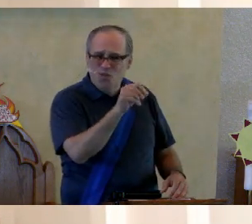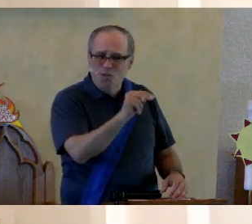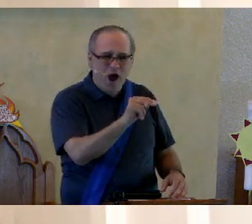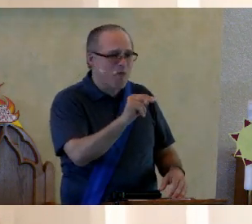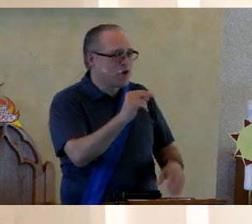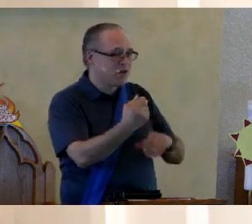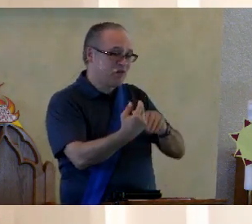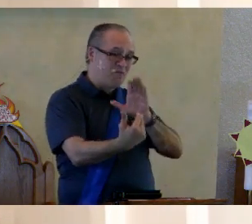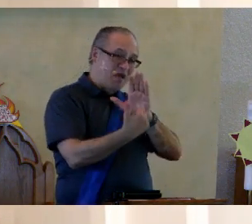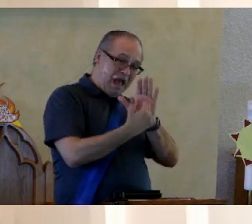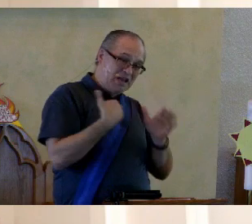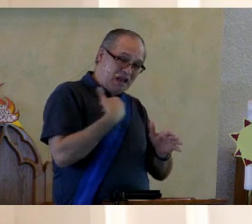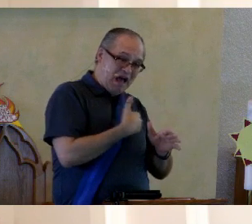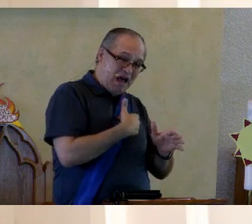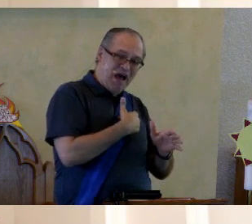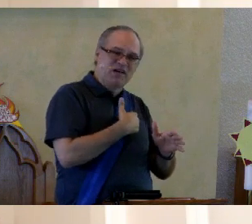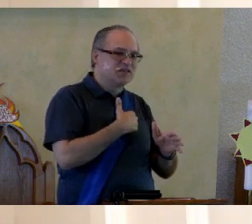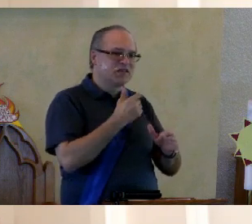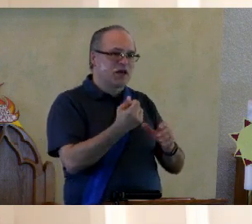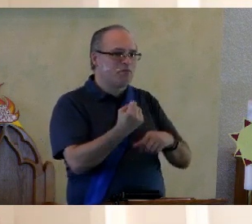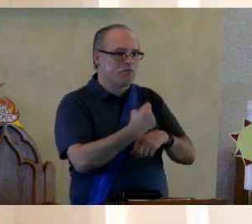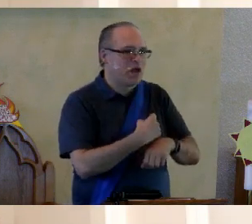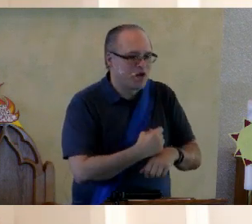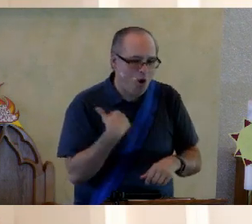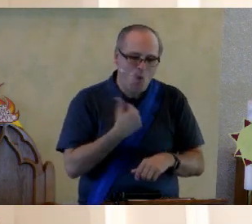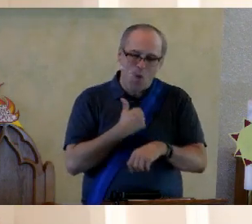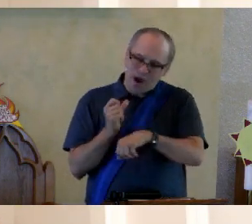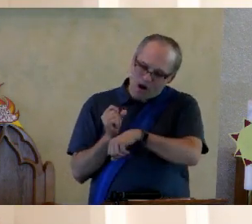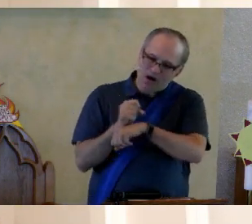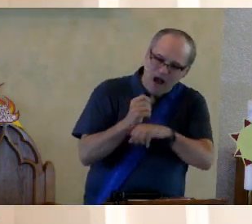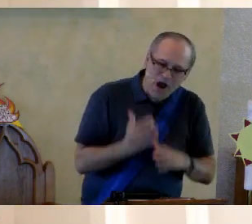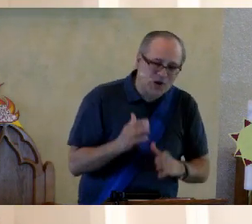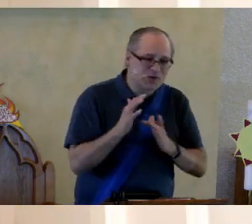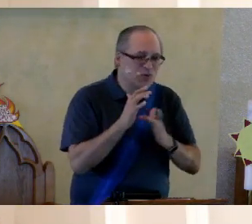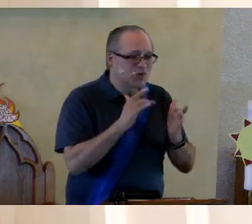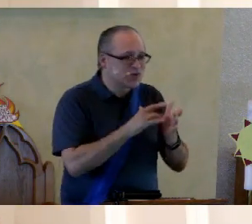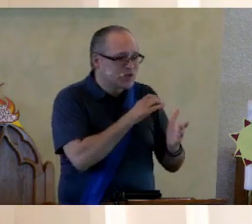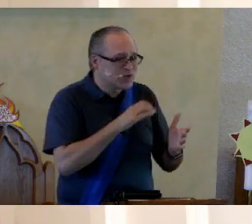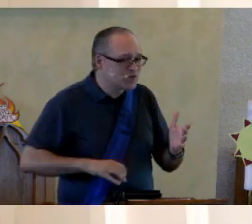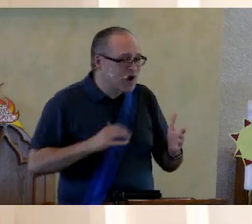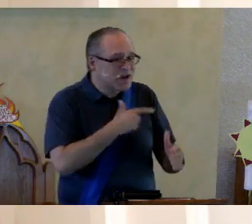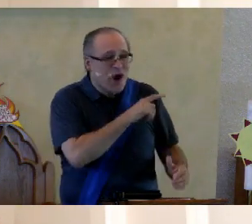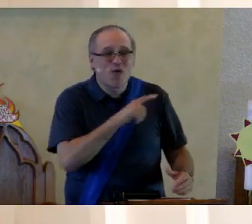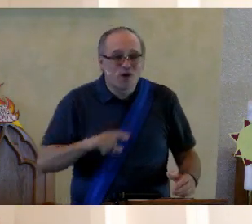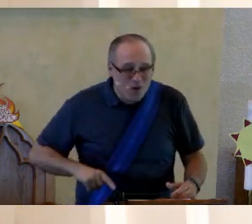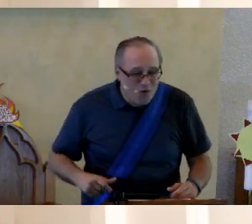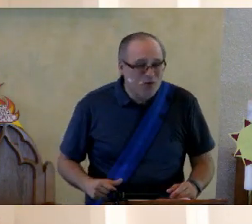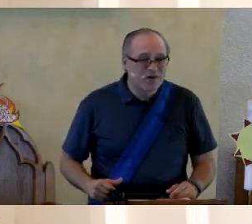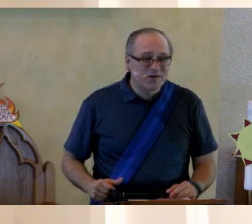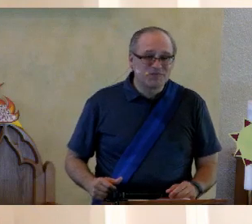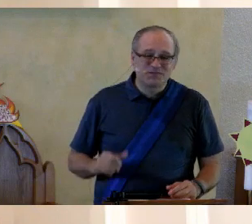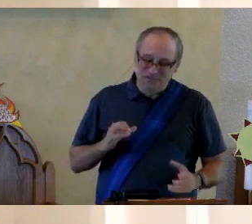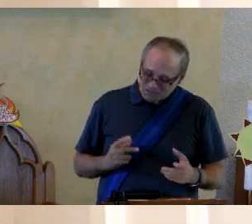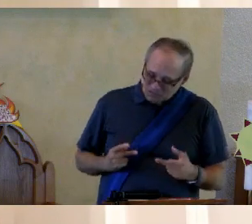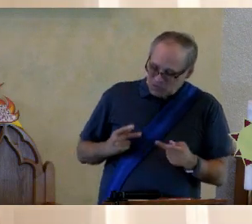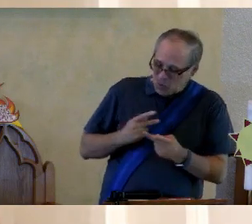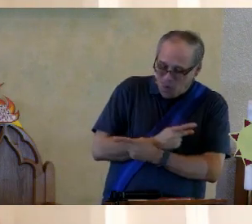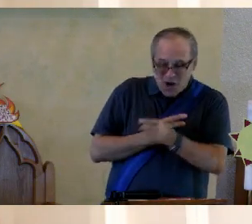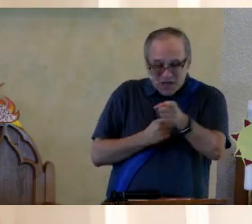prosper, and that we are more than conquerors through Christ Jesus our Lord. Even the worst that our enemies can